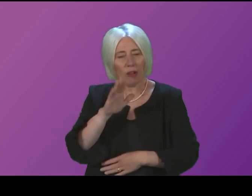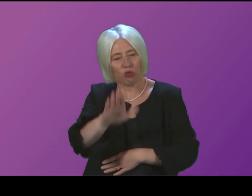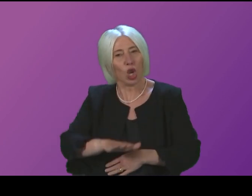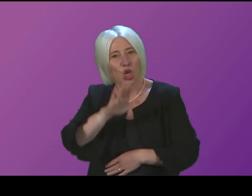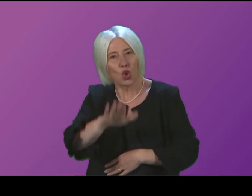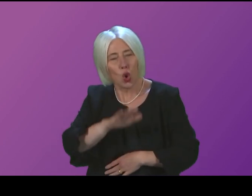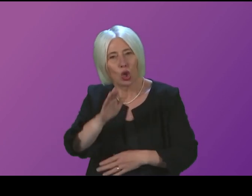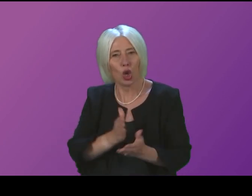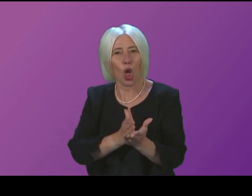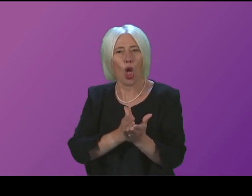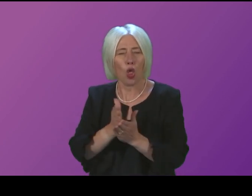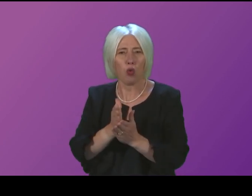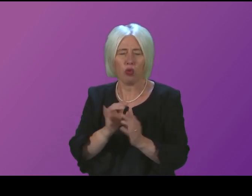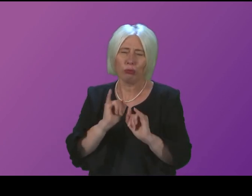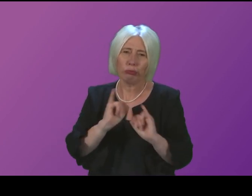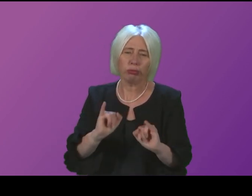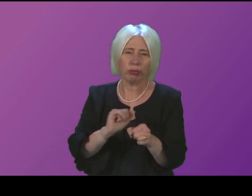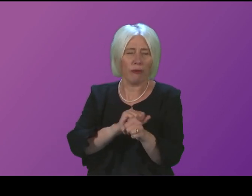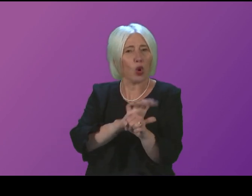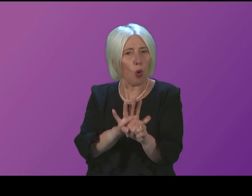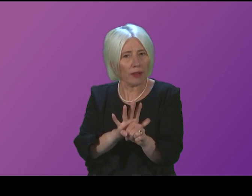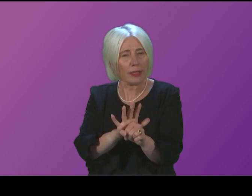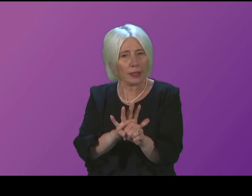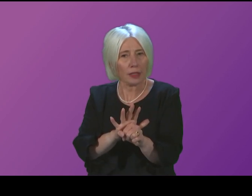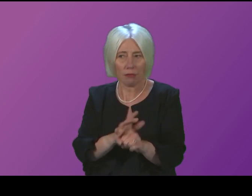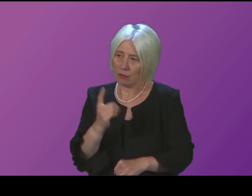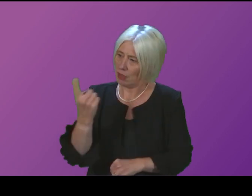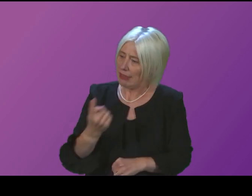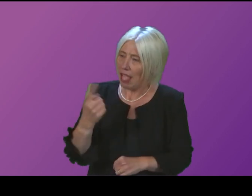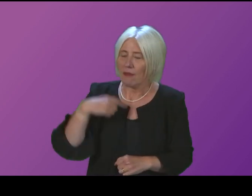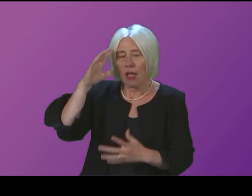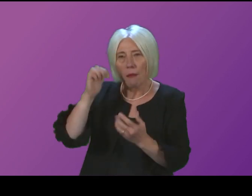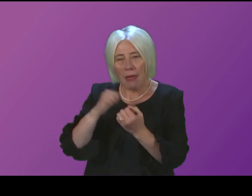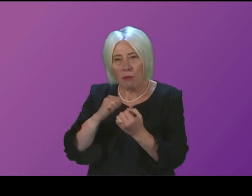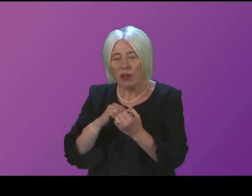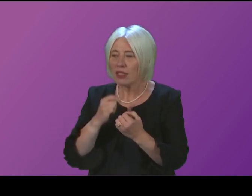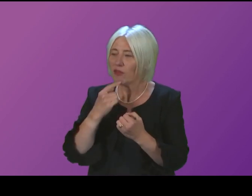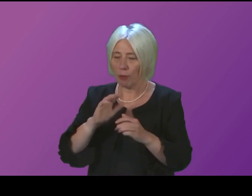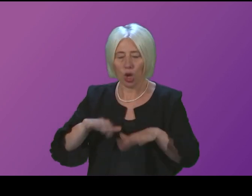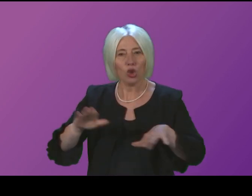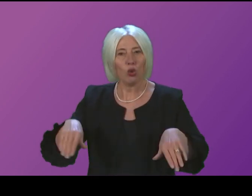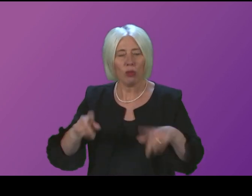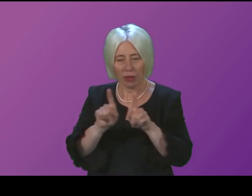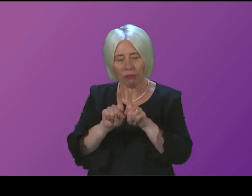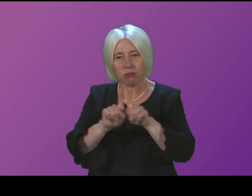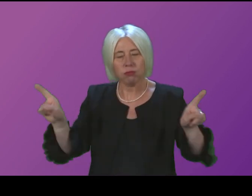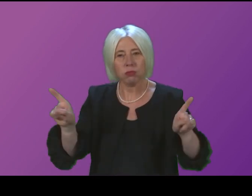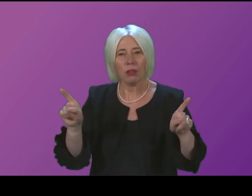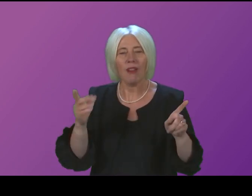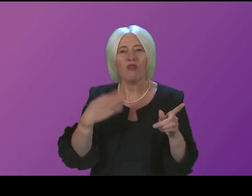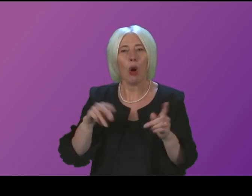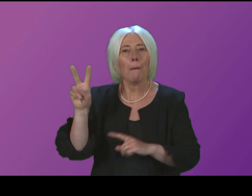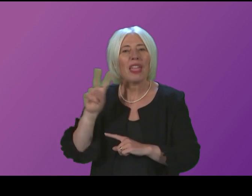the darkest days of the COVID pandemic by drawing on their own memories of children being separated from families during the